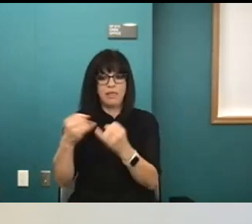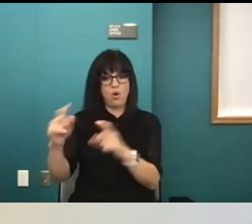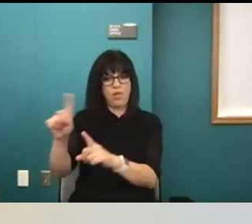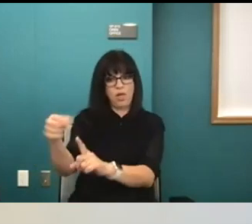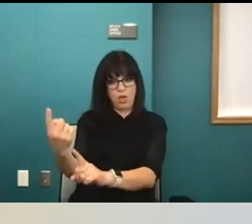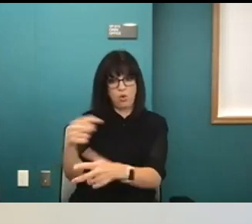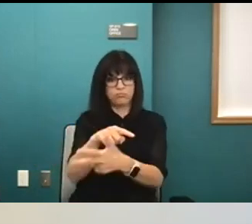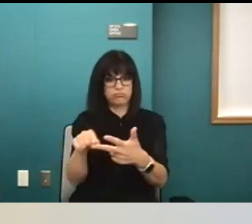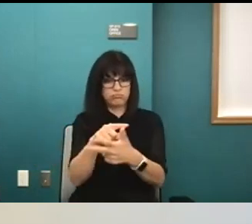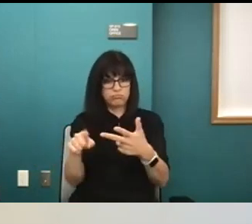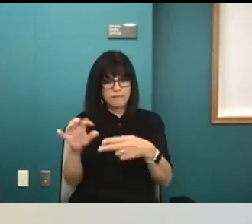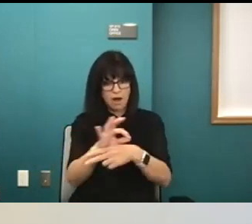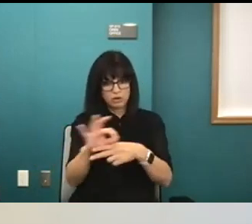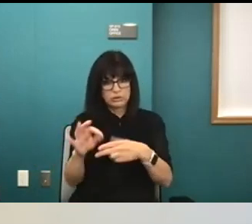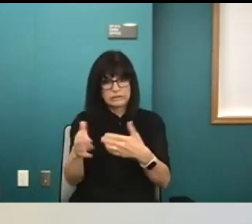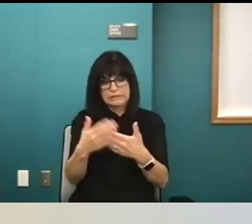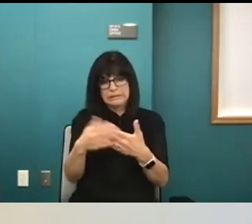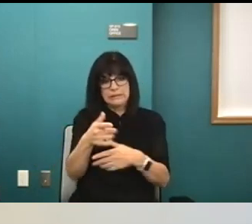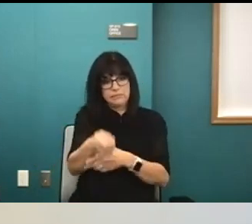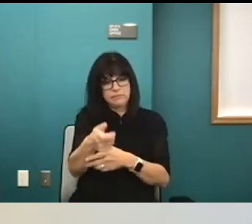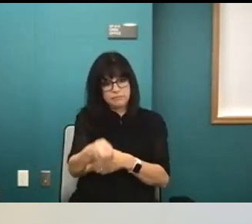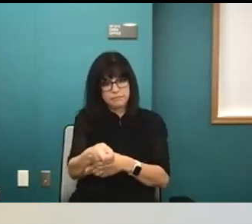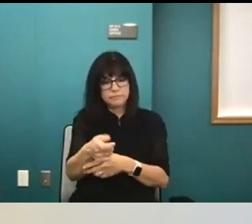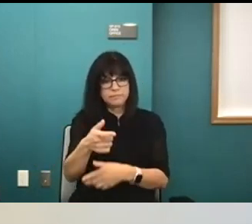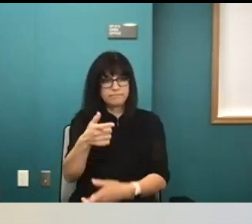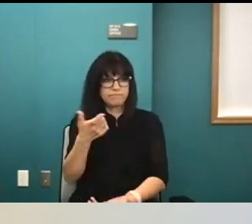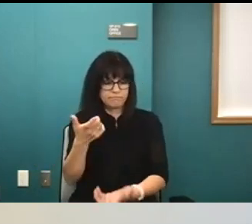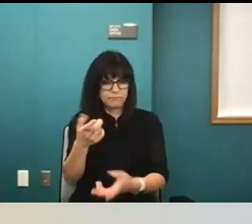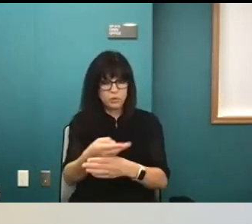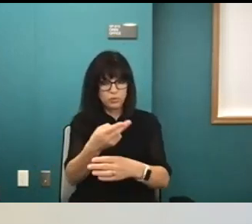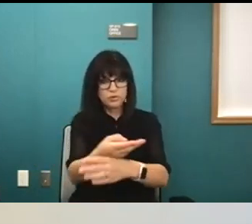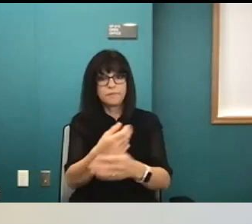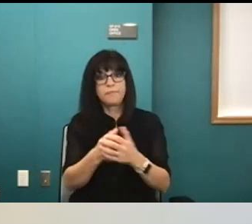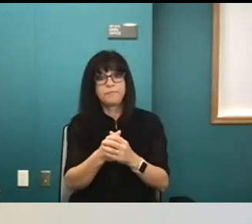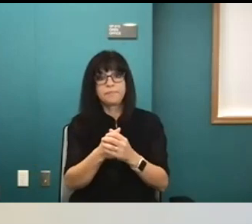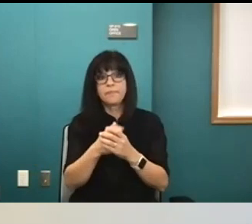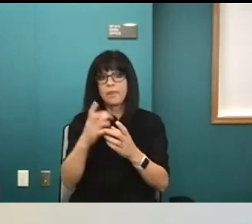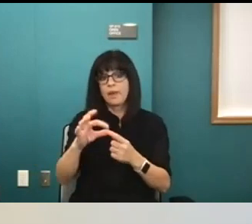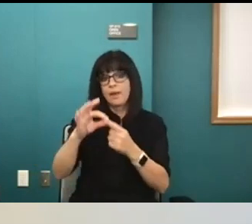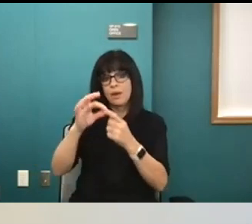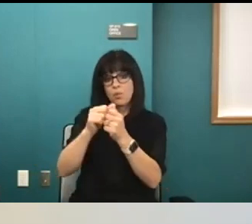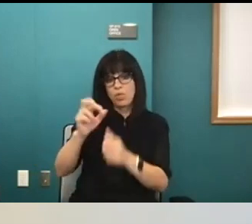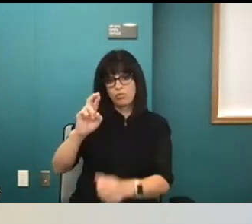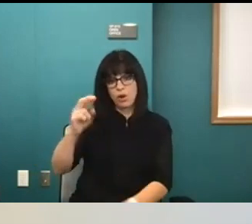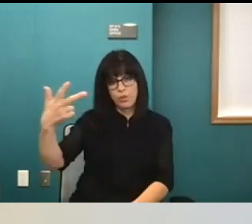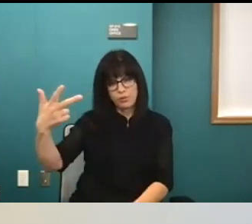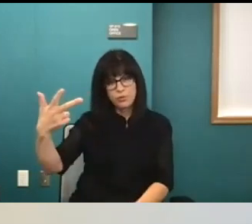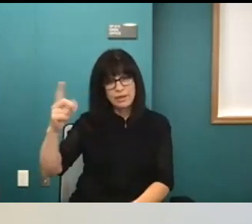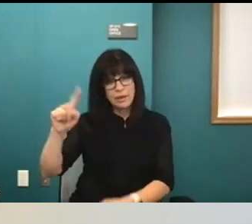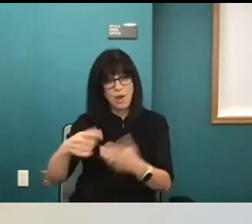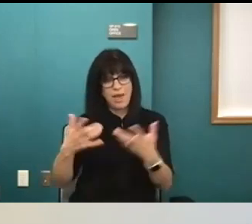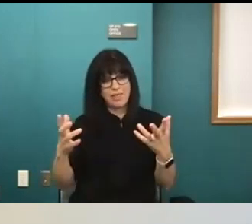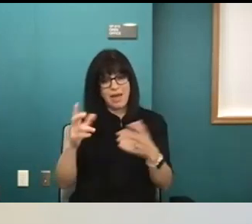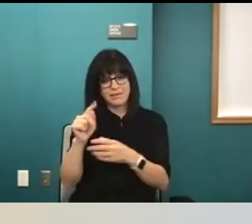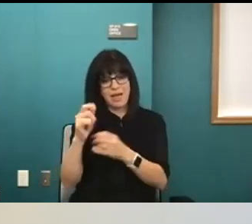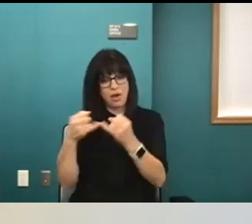of those functions are feasible through the mic or through the remote. The uniqueness is with Rondo 3, once that telecoil adapter